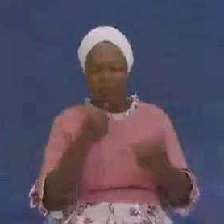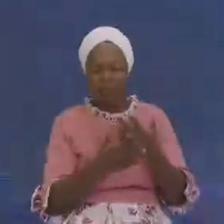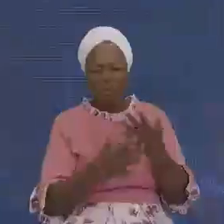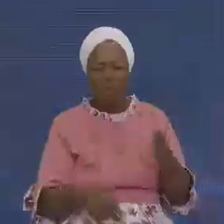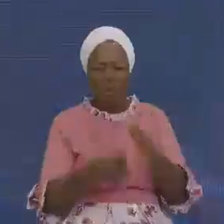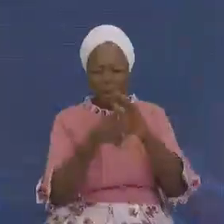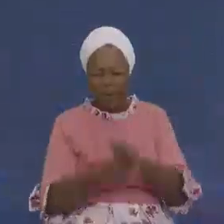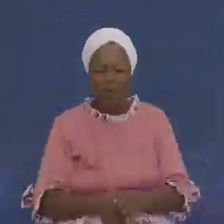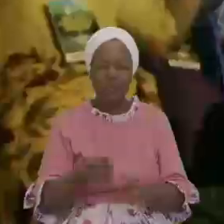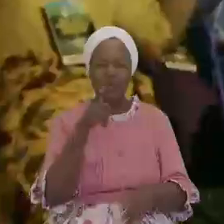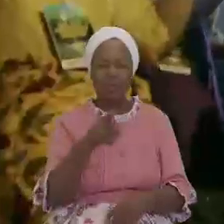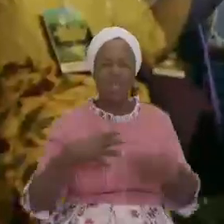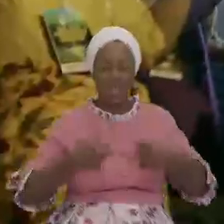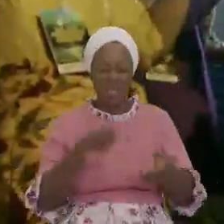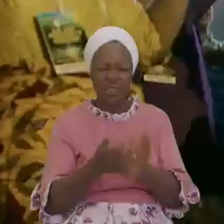healed.